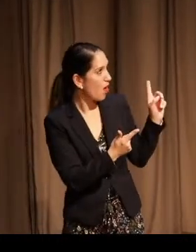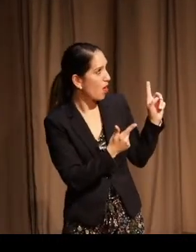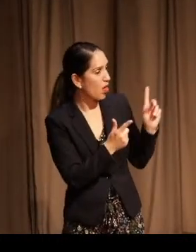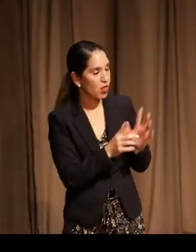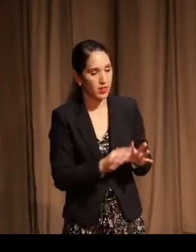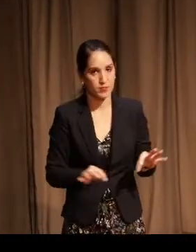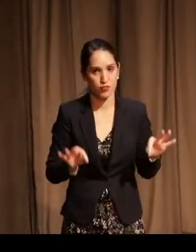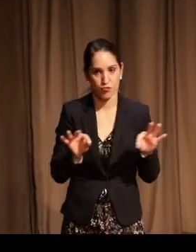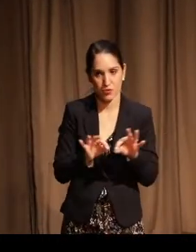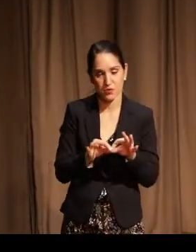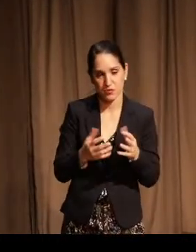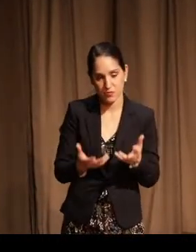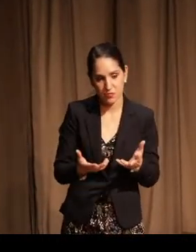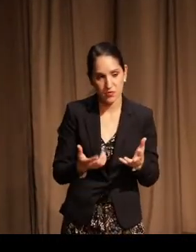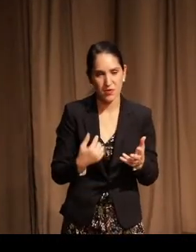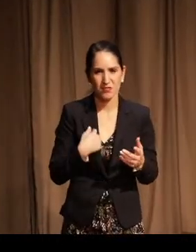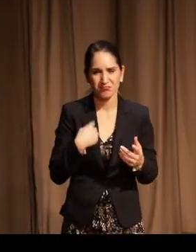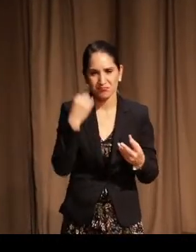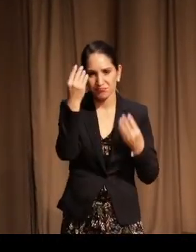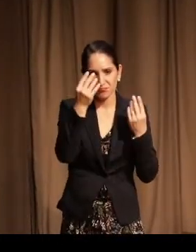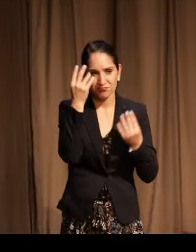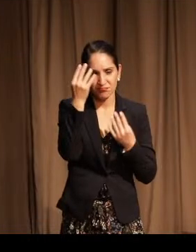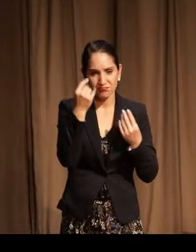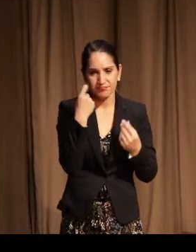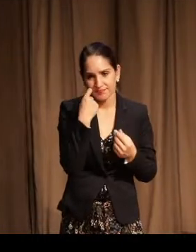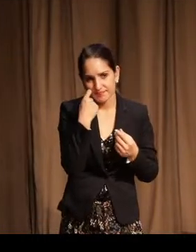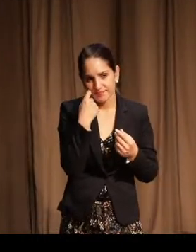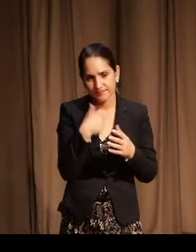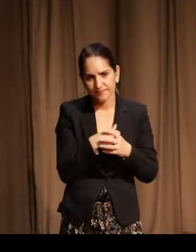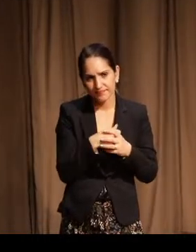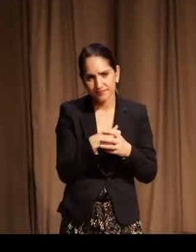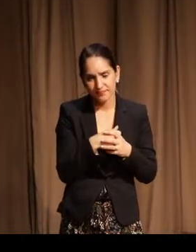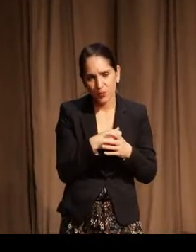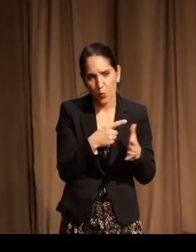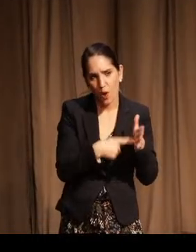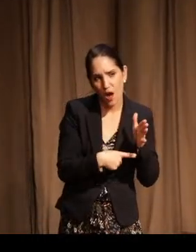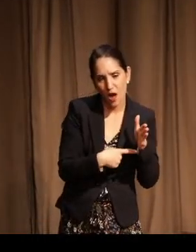and things like that. And I was just thinking and wondering like